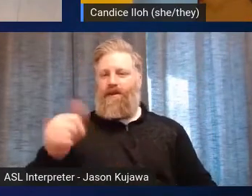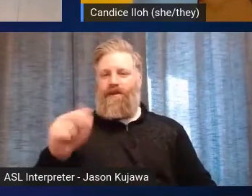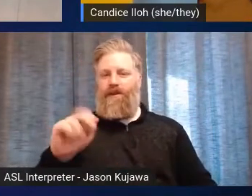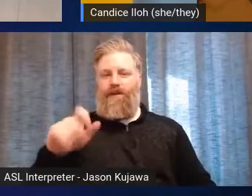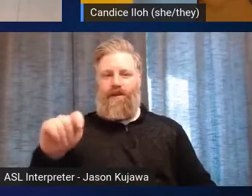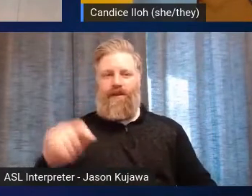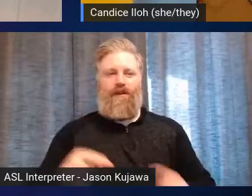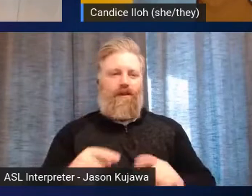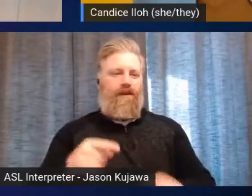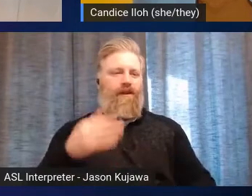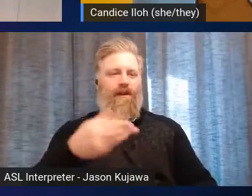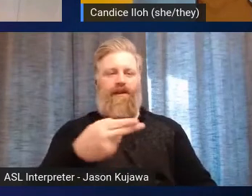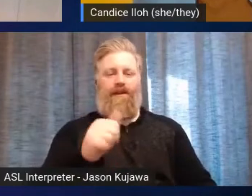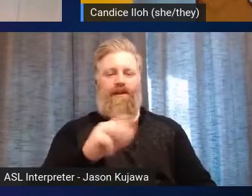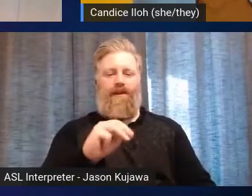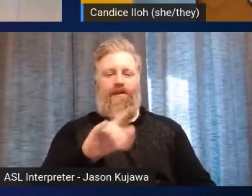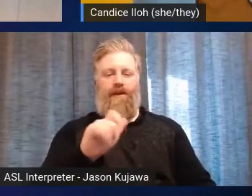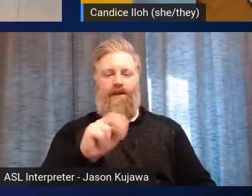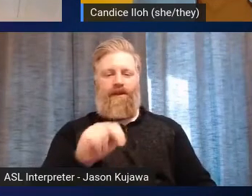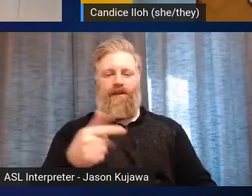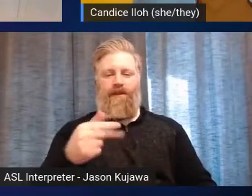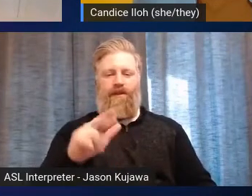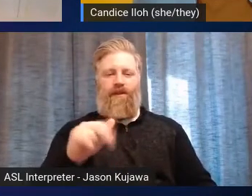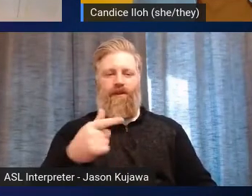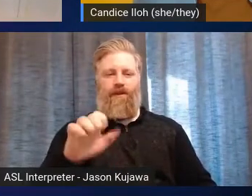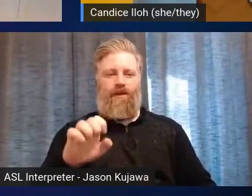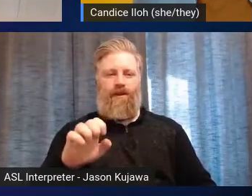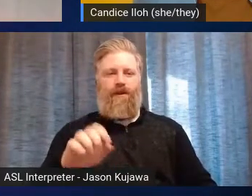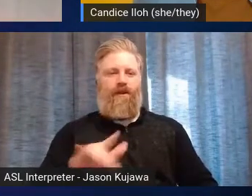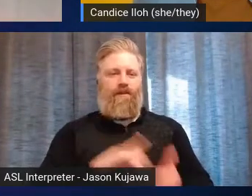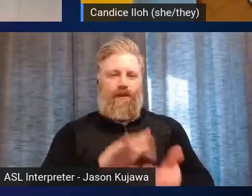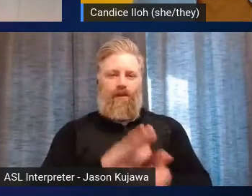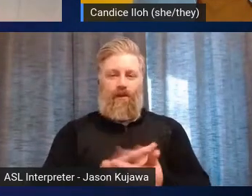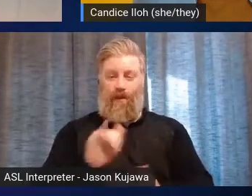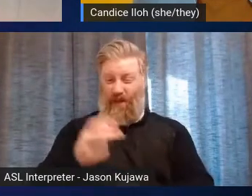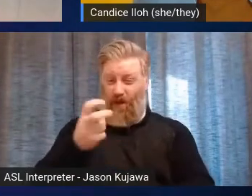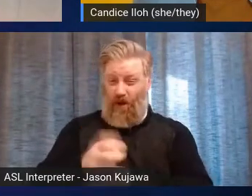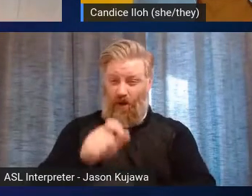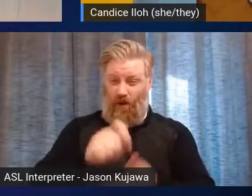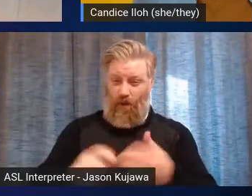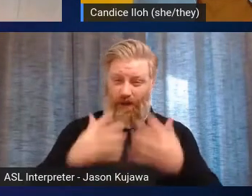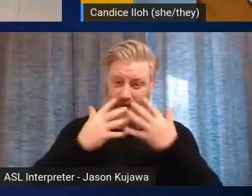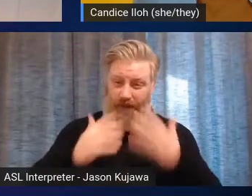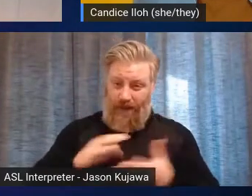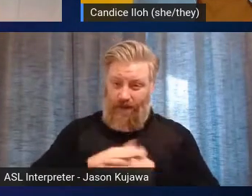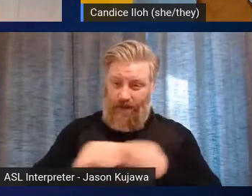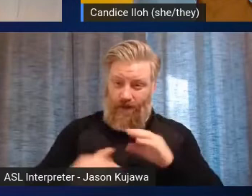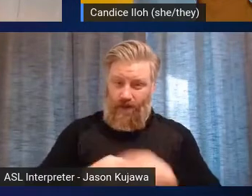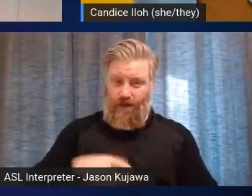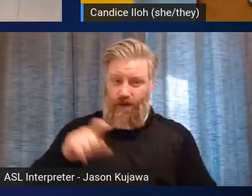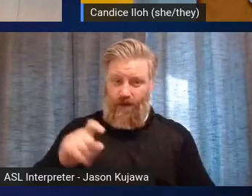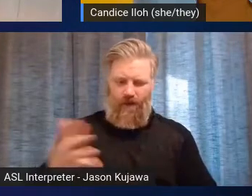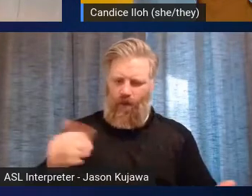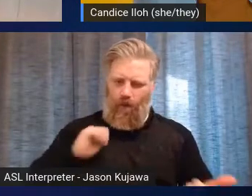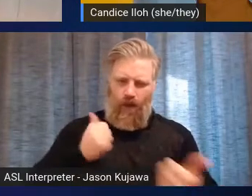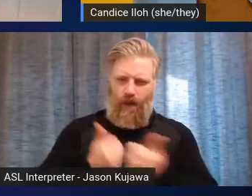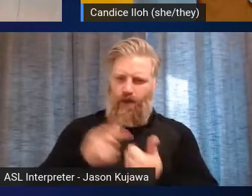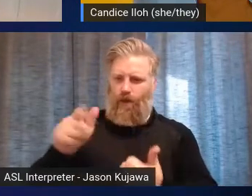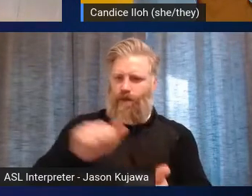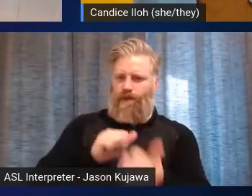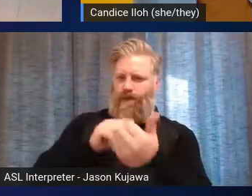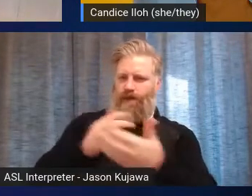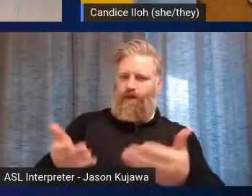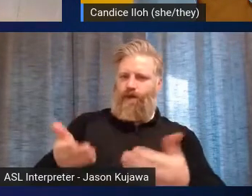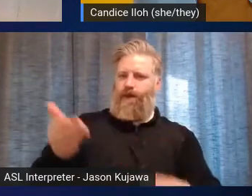Hamilton Grange Middle School. Was it hard to write such a sad story? And if so, what were the challenges you faced?